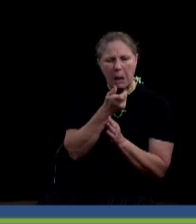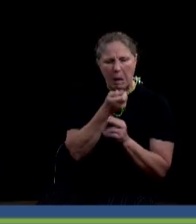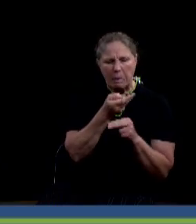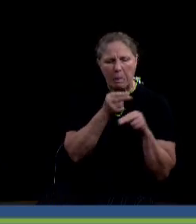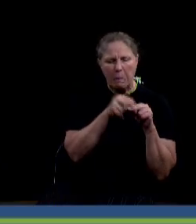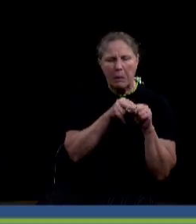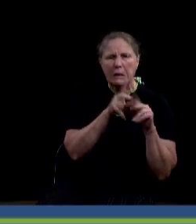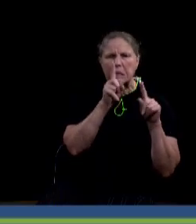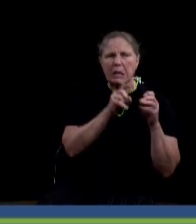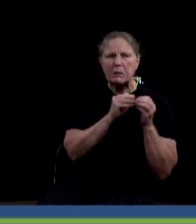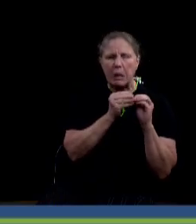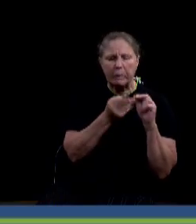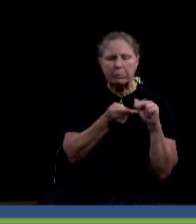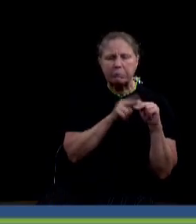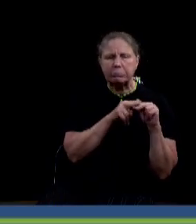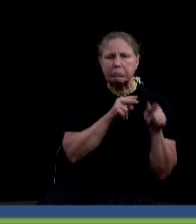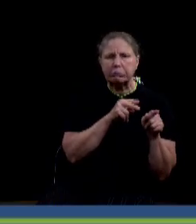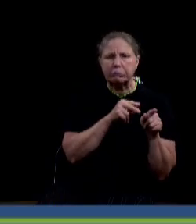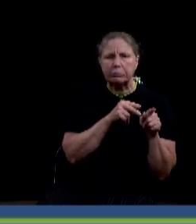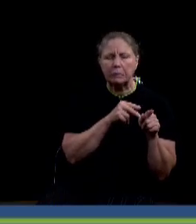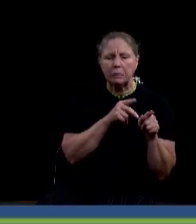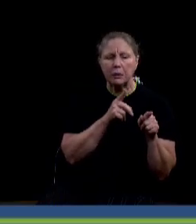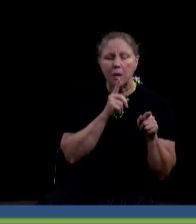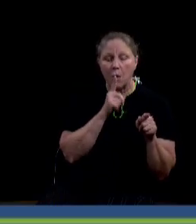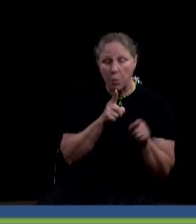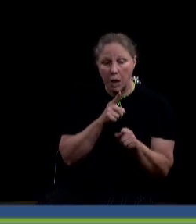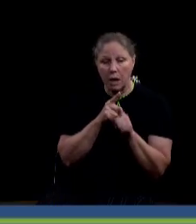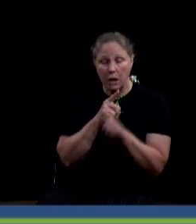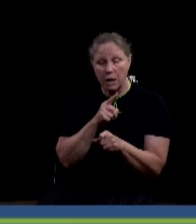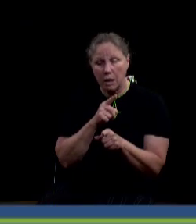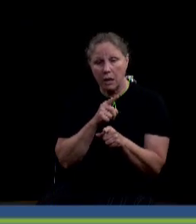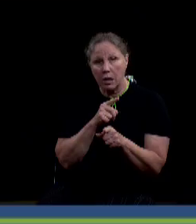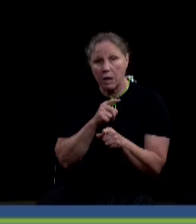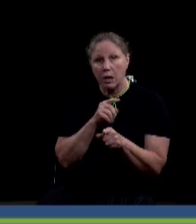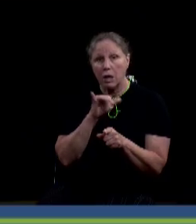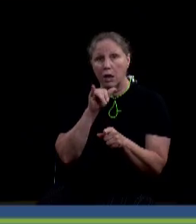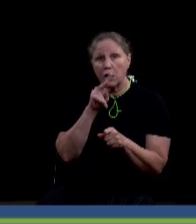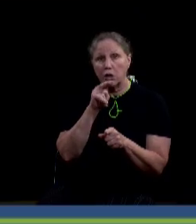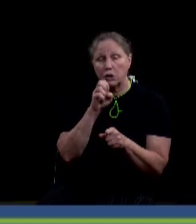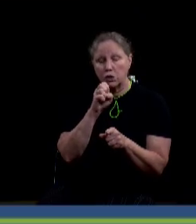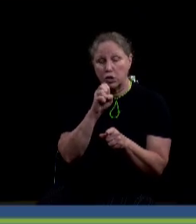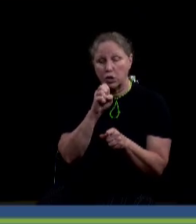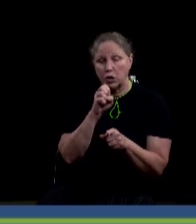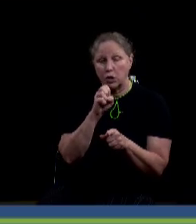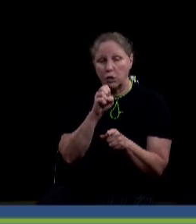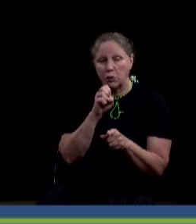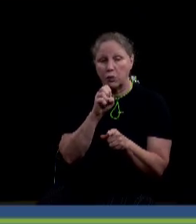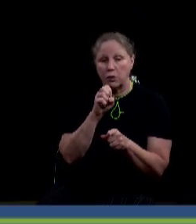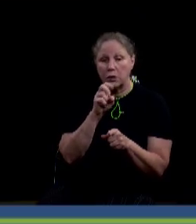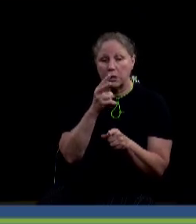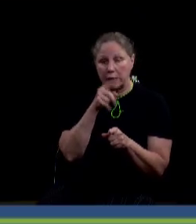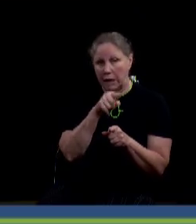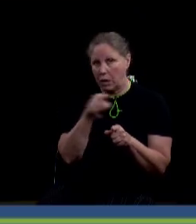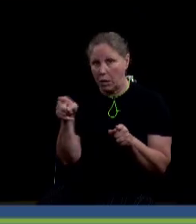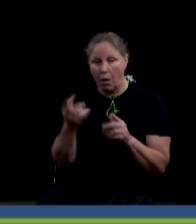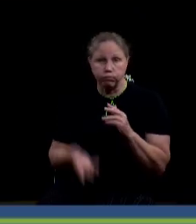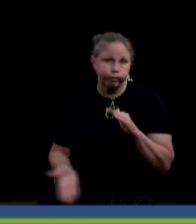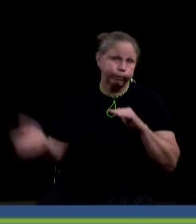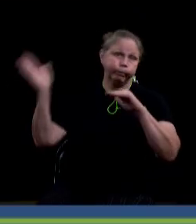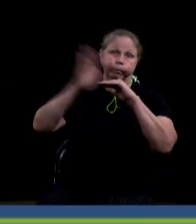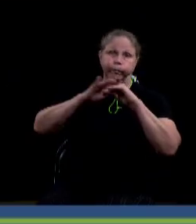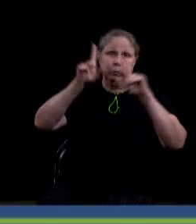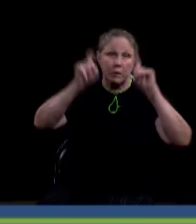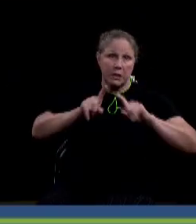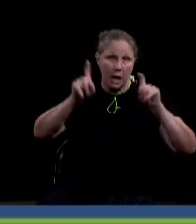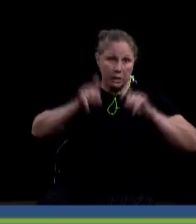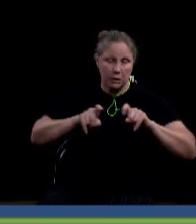an increase the week of 6/9, I should say. Dr. Gray, would you attribute more tests